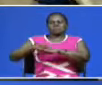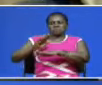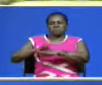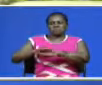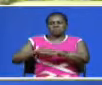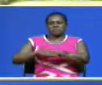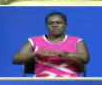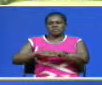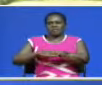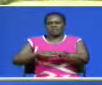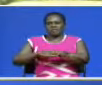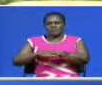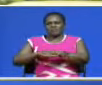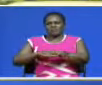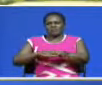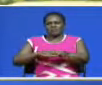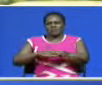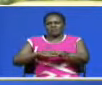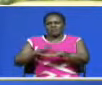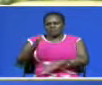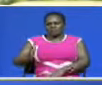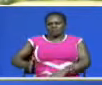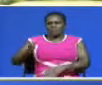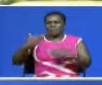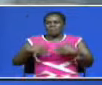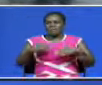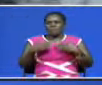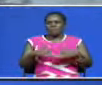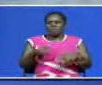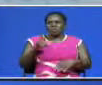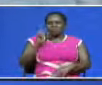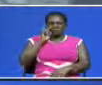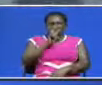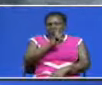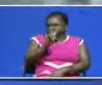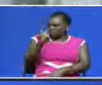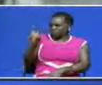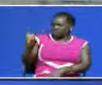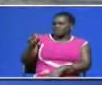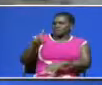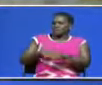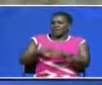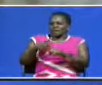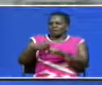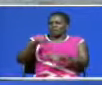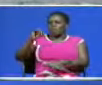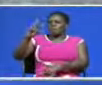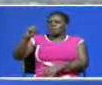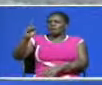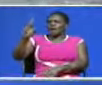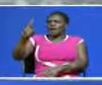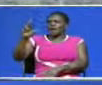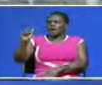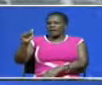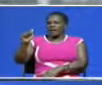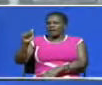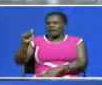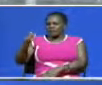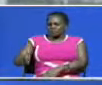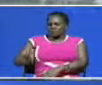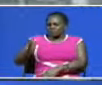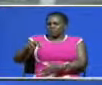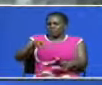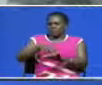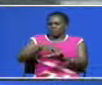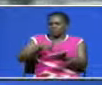cost effective. On board the train, passengers have some views as the train snakes its way from Imara Daima to Makadara railway station